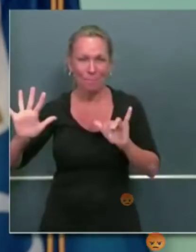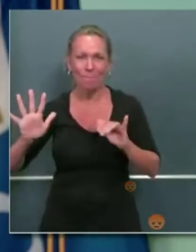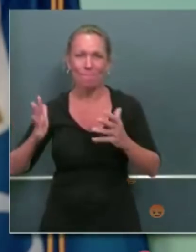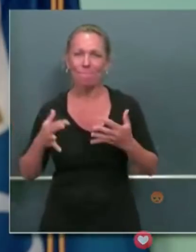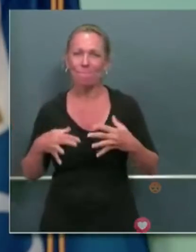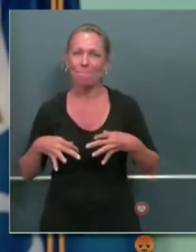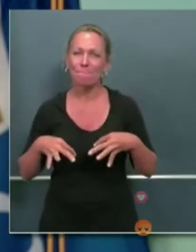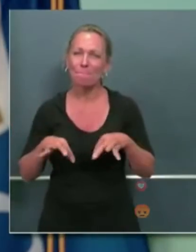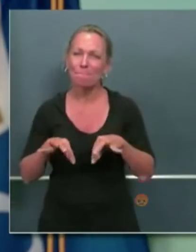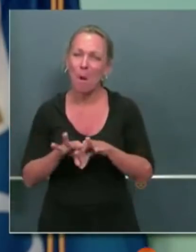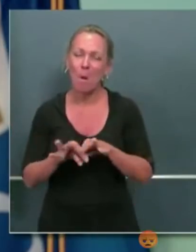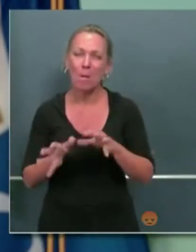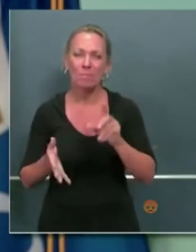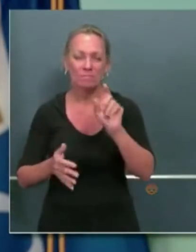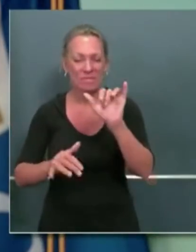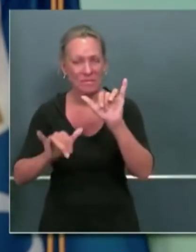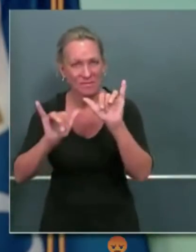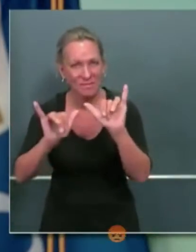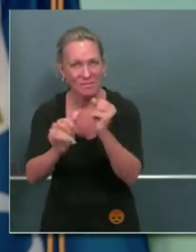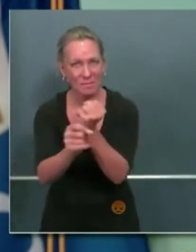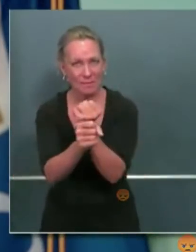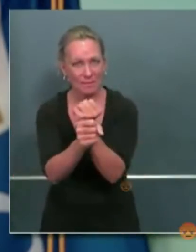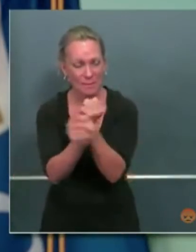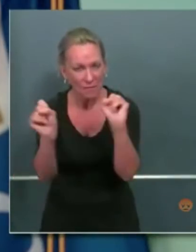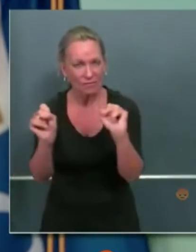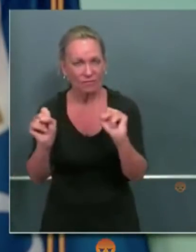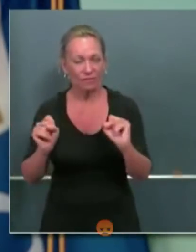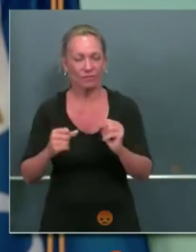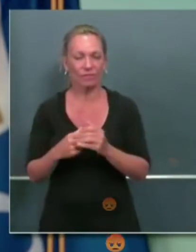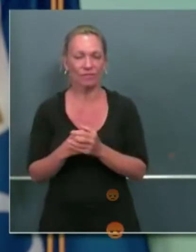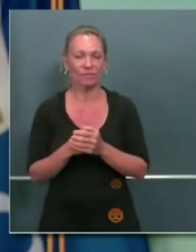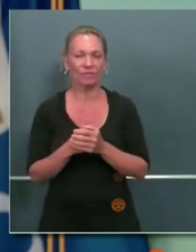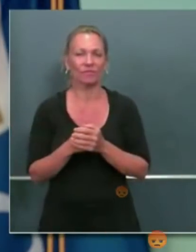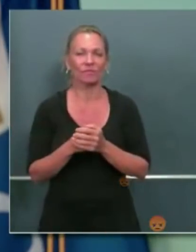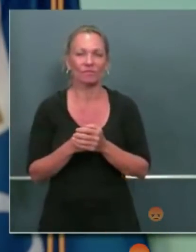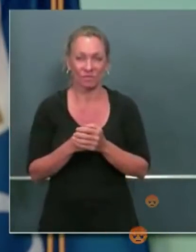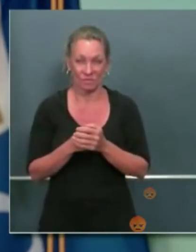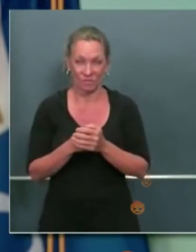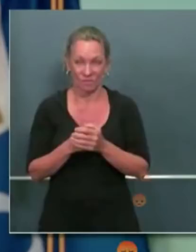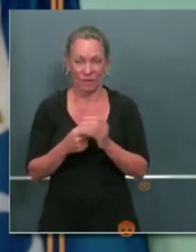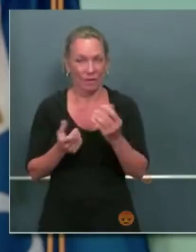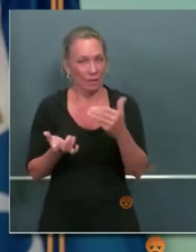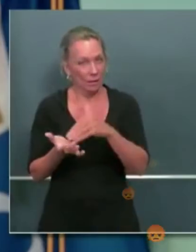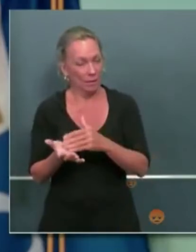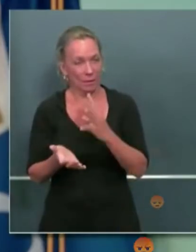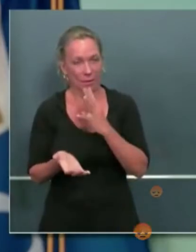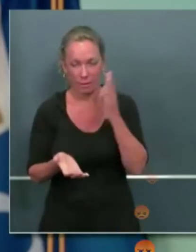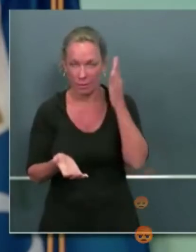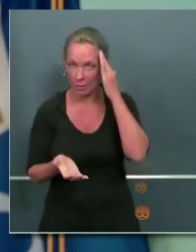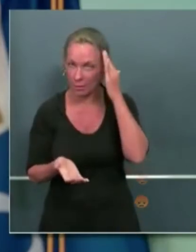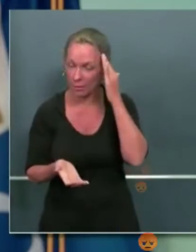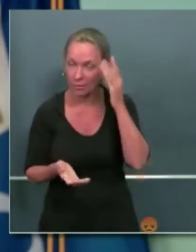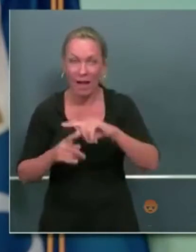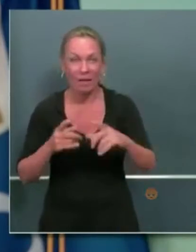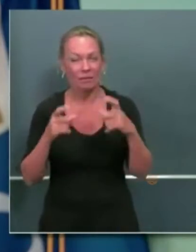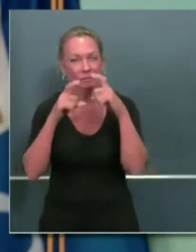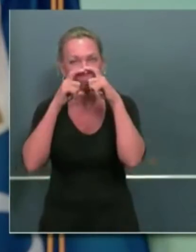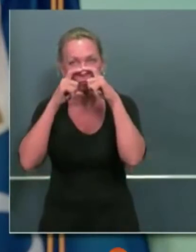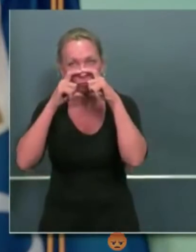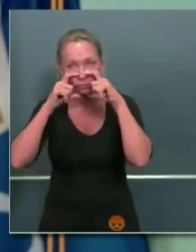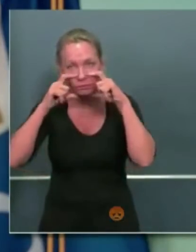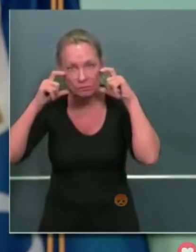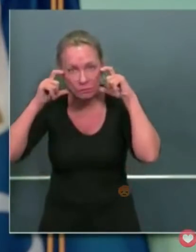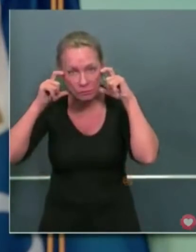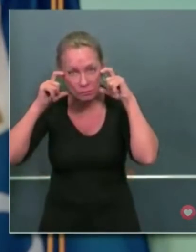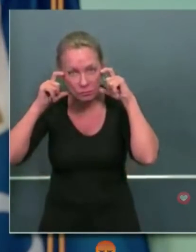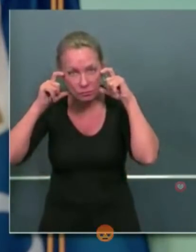where you Không hề đơn can't, giản tí nào. well, where you now must, please wear a face covering, a face mask. It is incumbent upon all of us Có to bạn